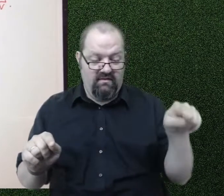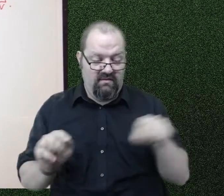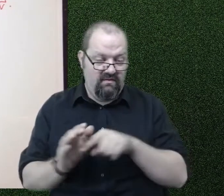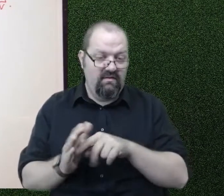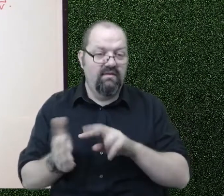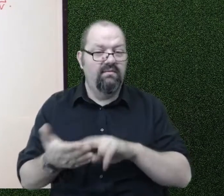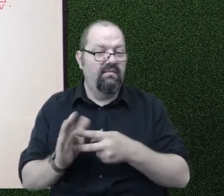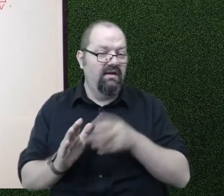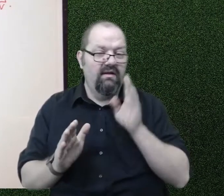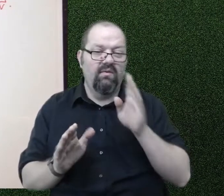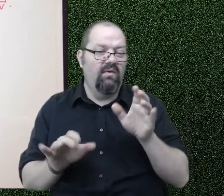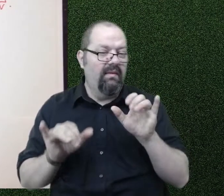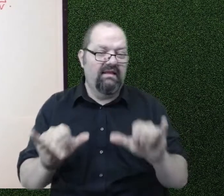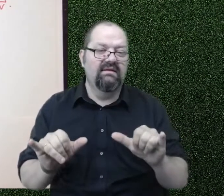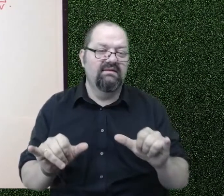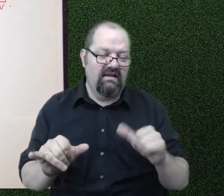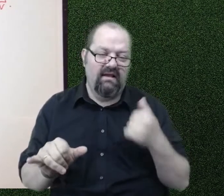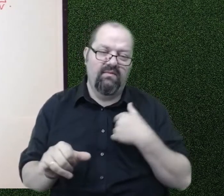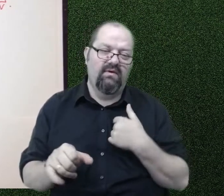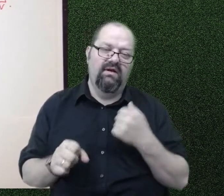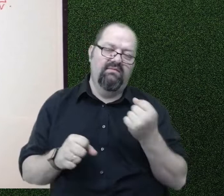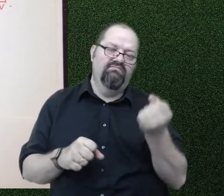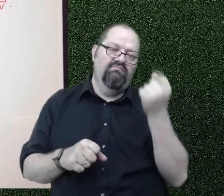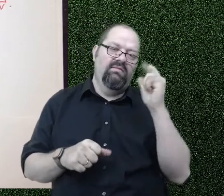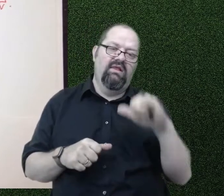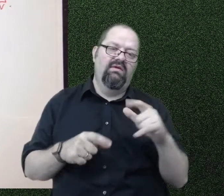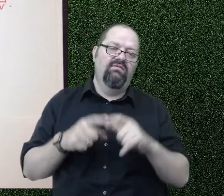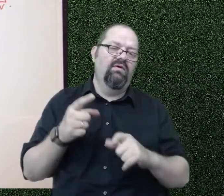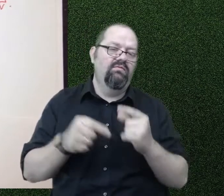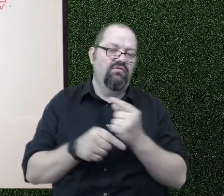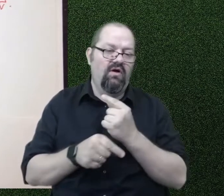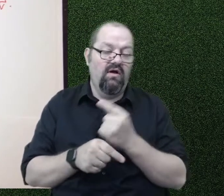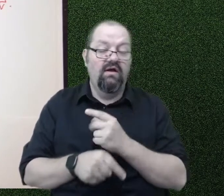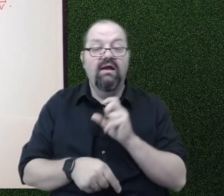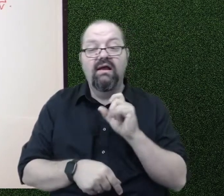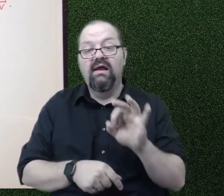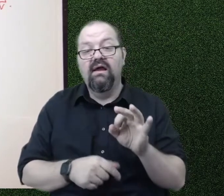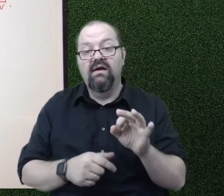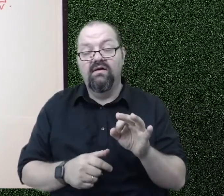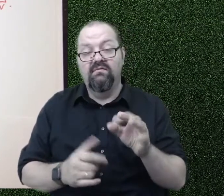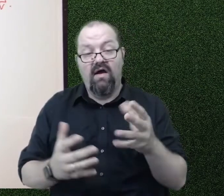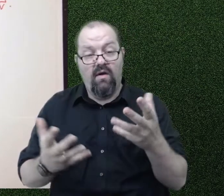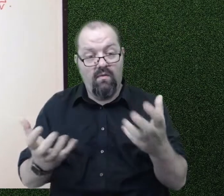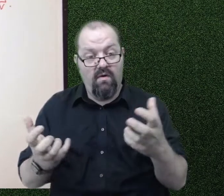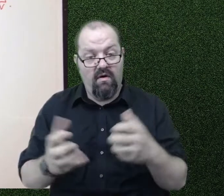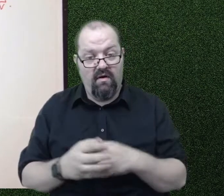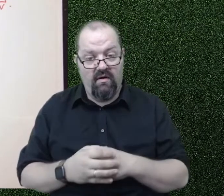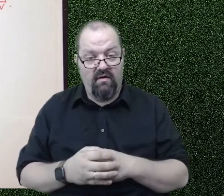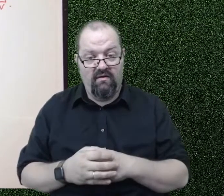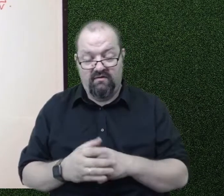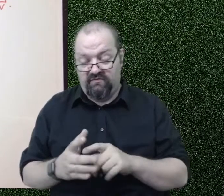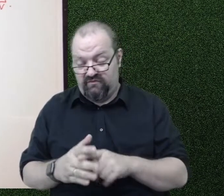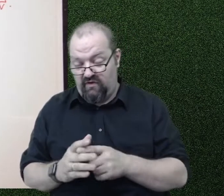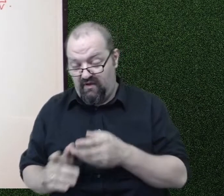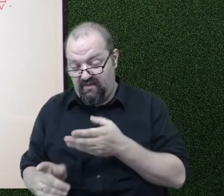exactly the same thing. Watch this. If I wanted, instead of starting here at the tail of